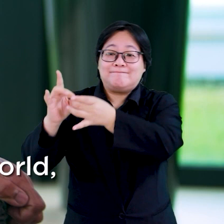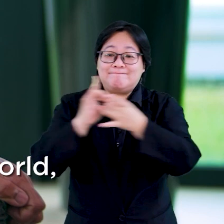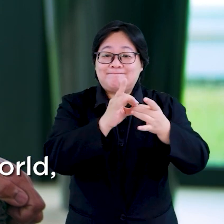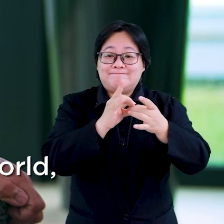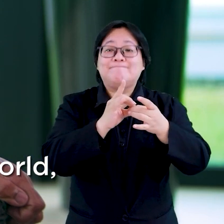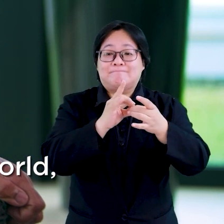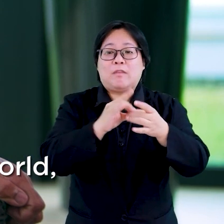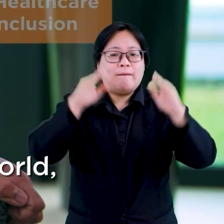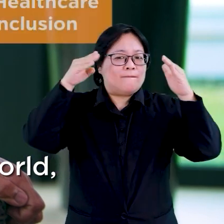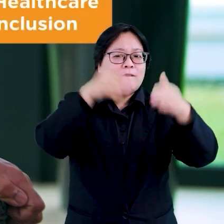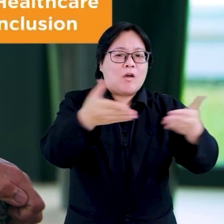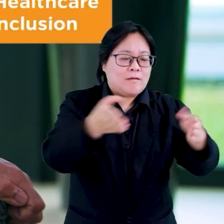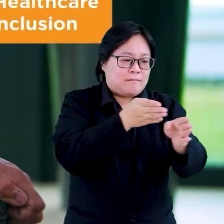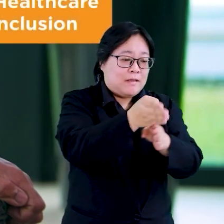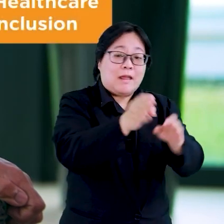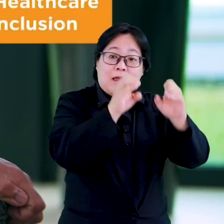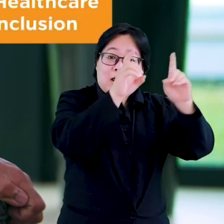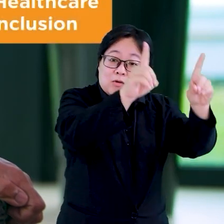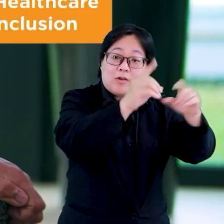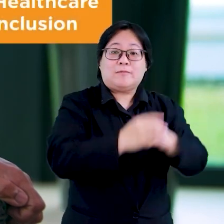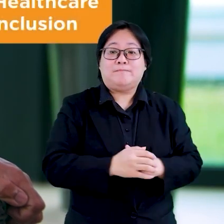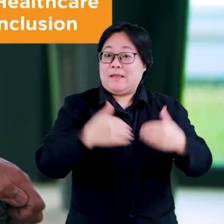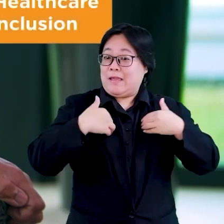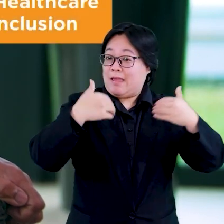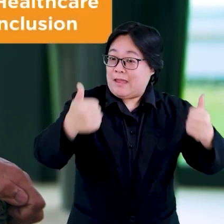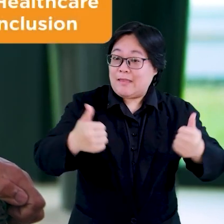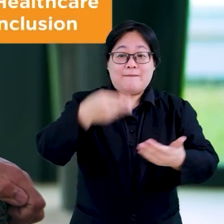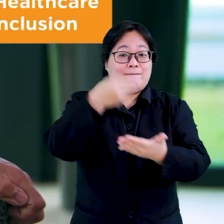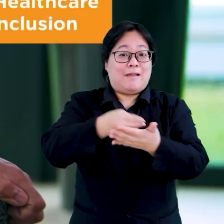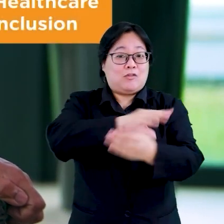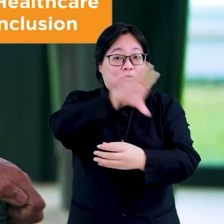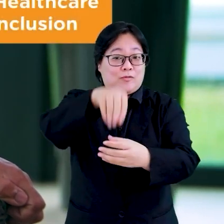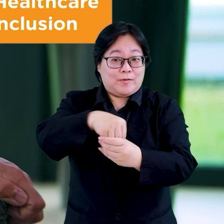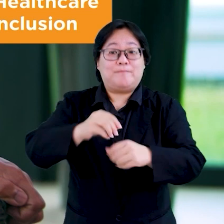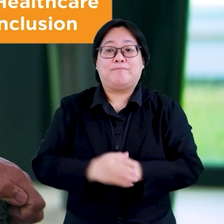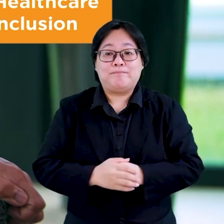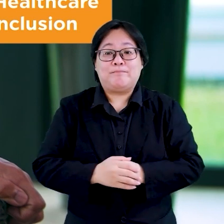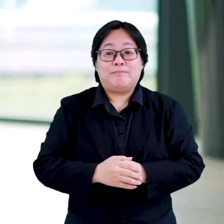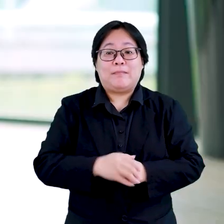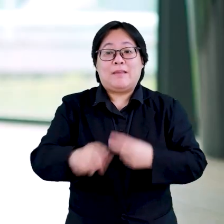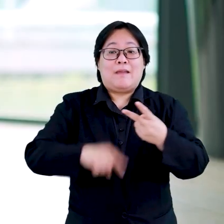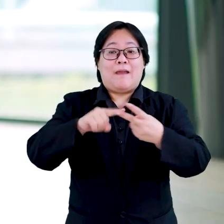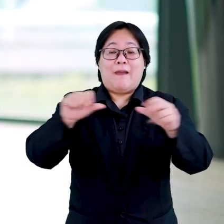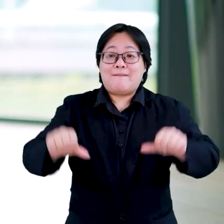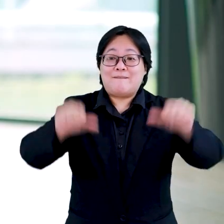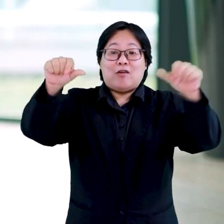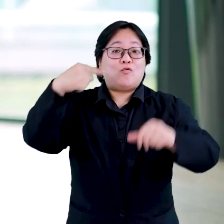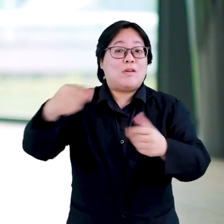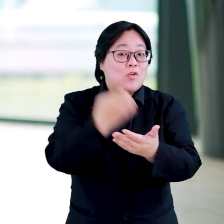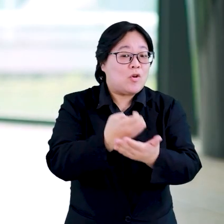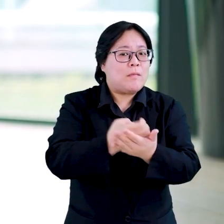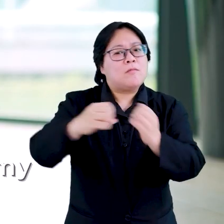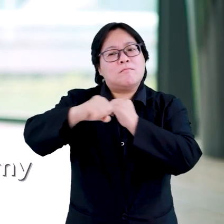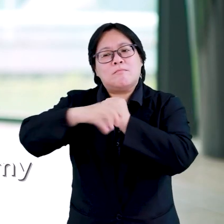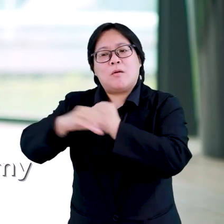digitally connected world, with focus in the areas of education, healthcare, and financial inclusion. Advancing green